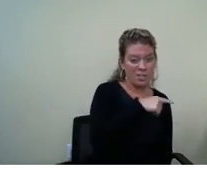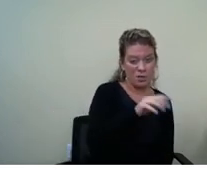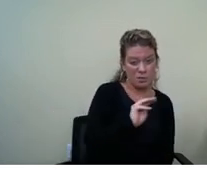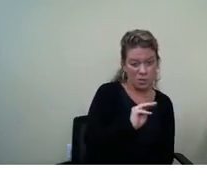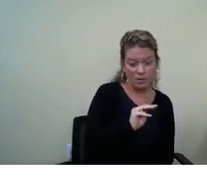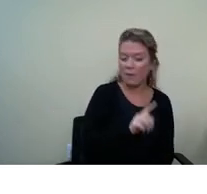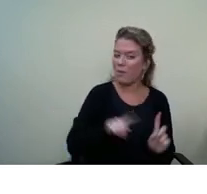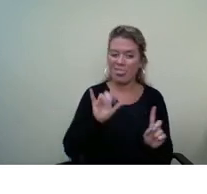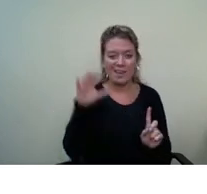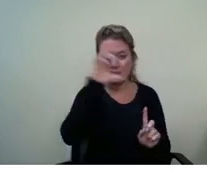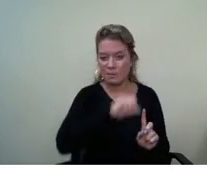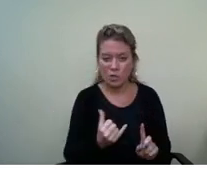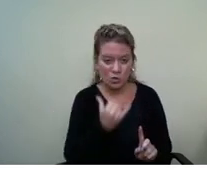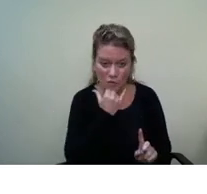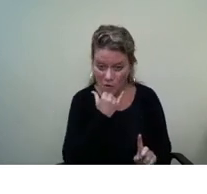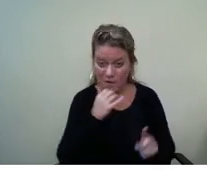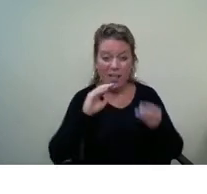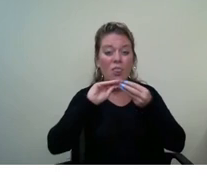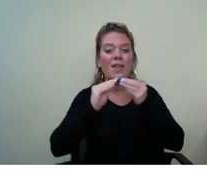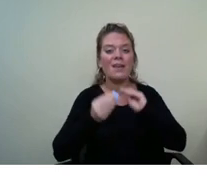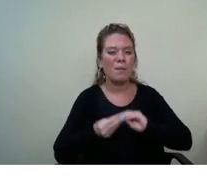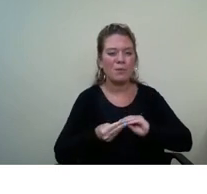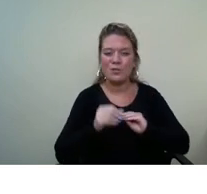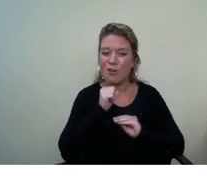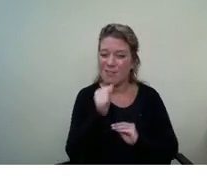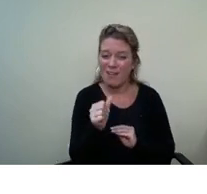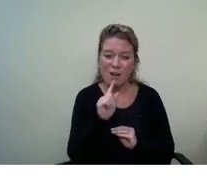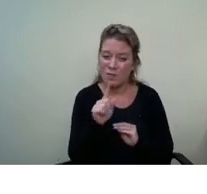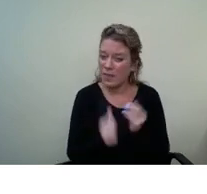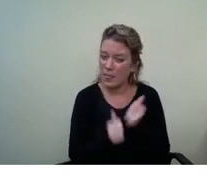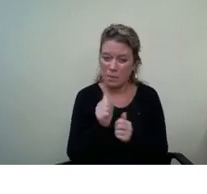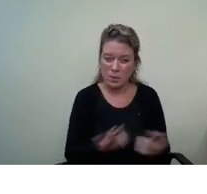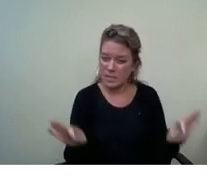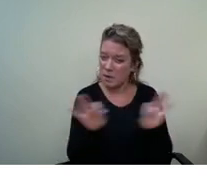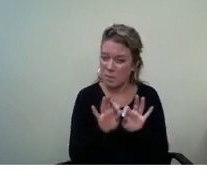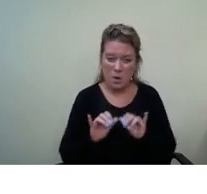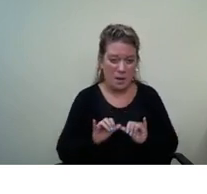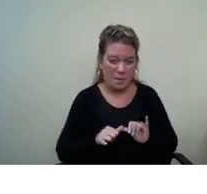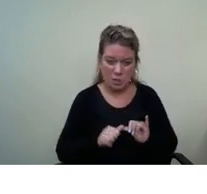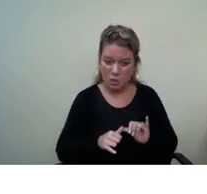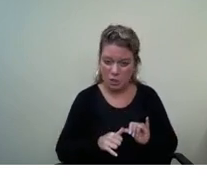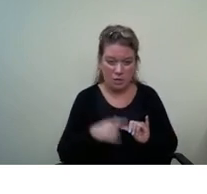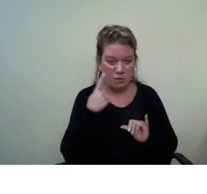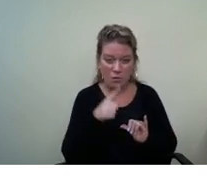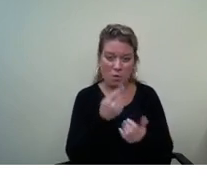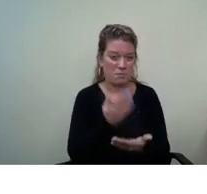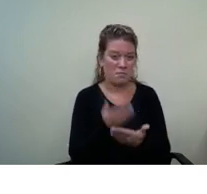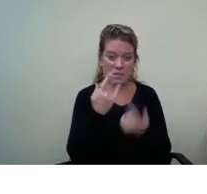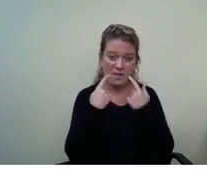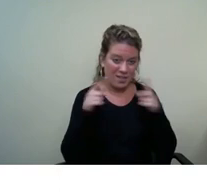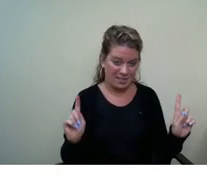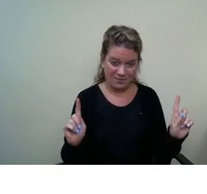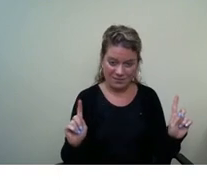wrong. These numbers are arguably not even the most important measure of how effective these vaccines are.